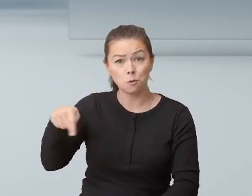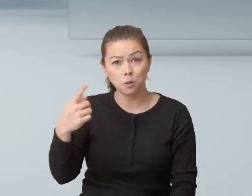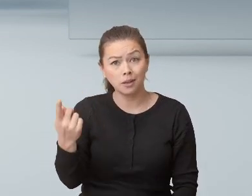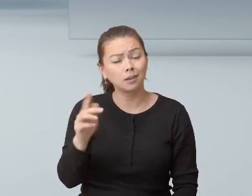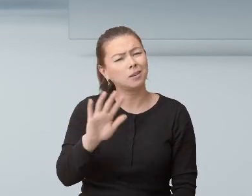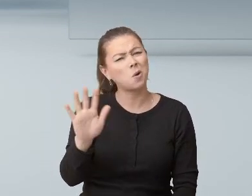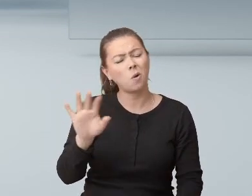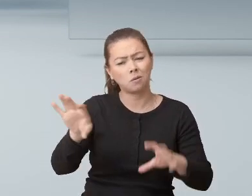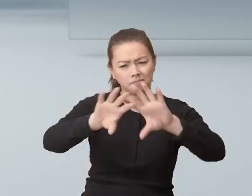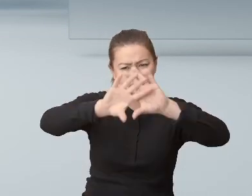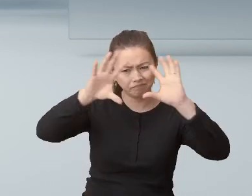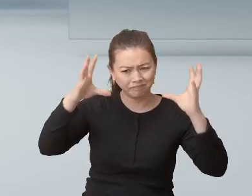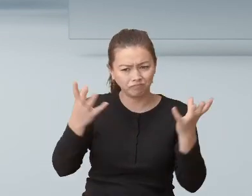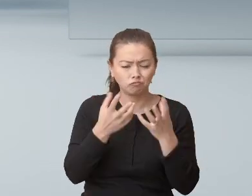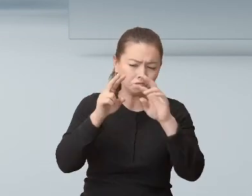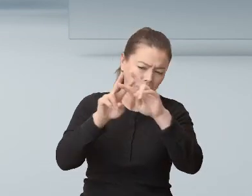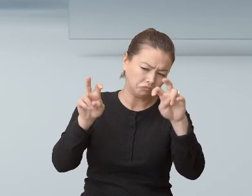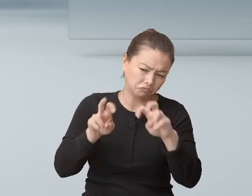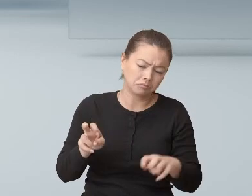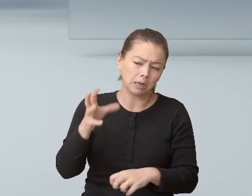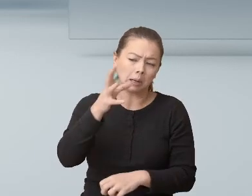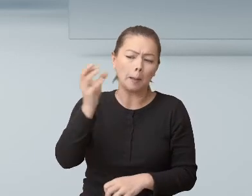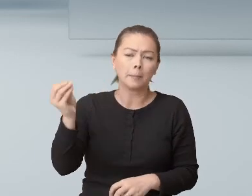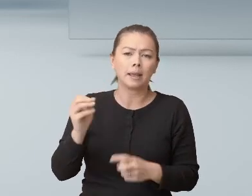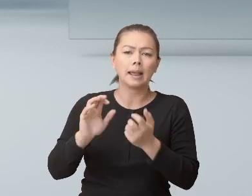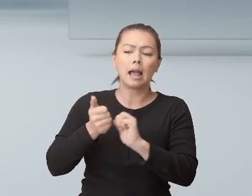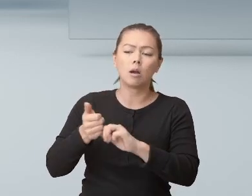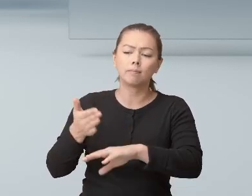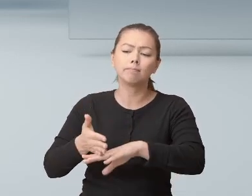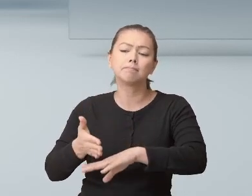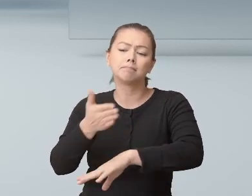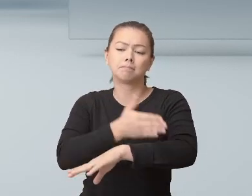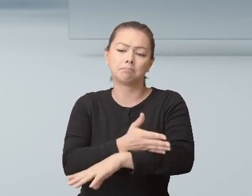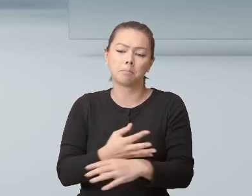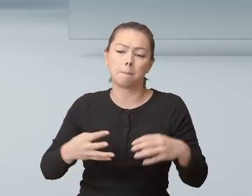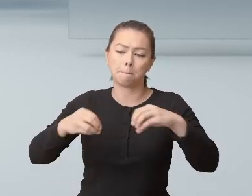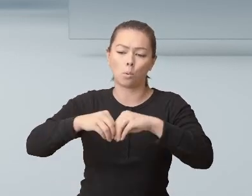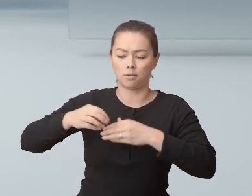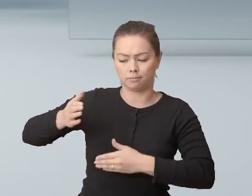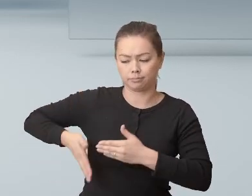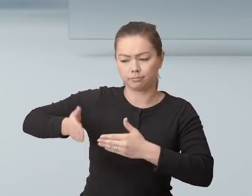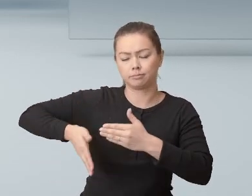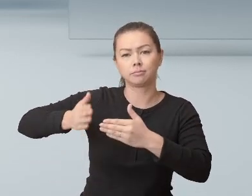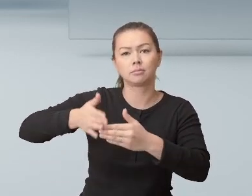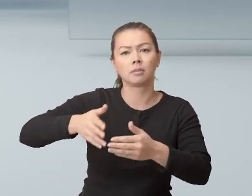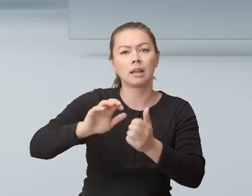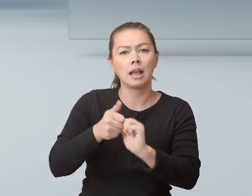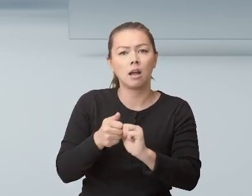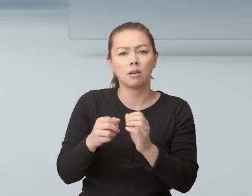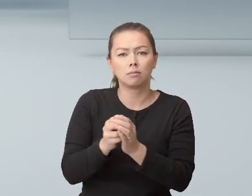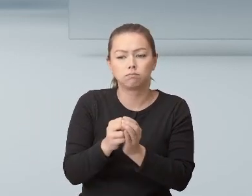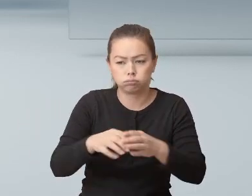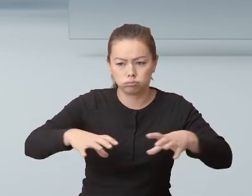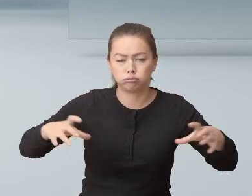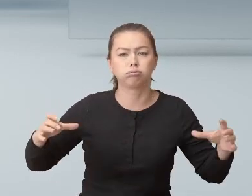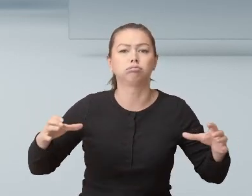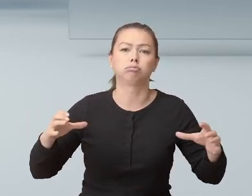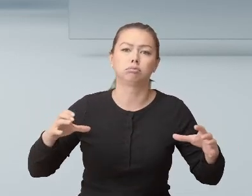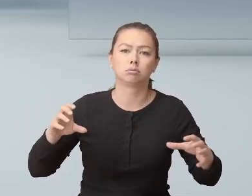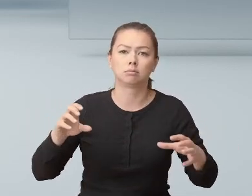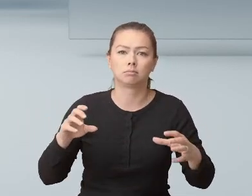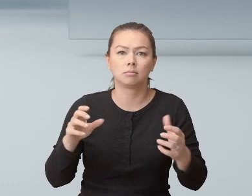and finding out, how are we more productive? How do we do things better? How do we scale? The old buzzword was digital transformation. Now it's like,